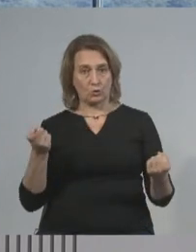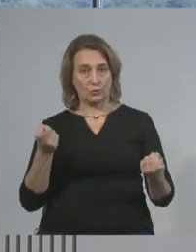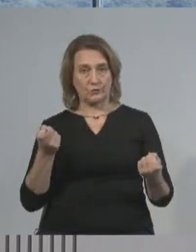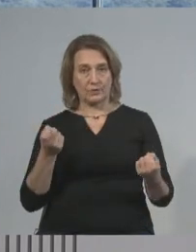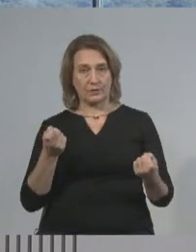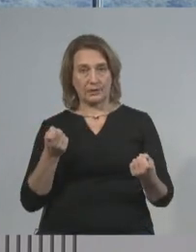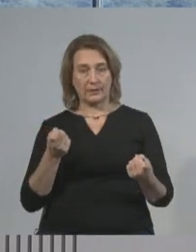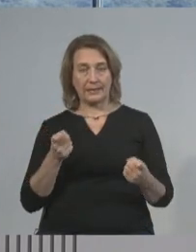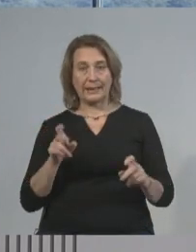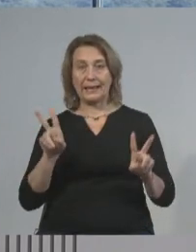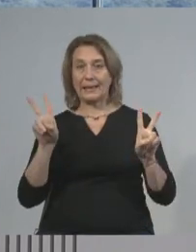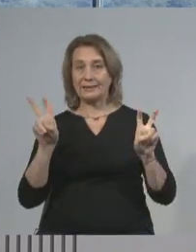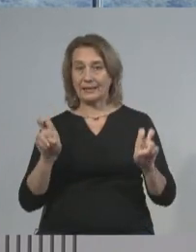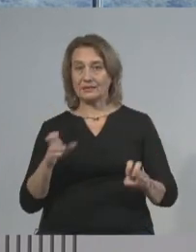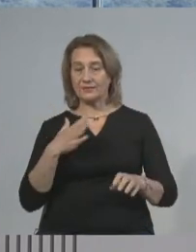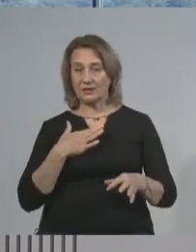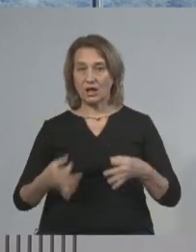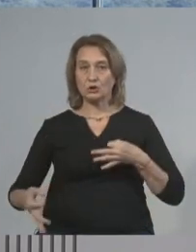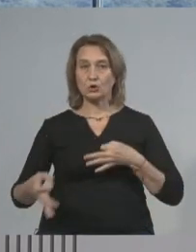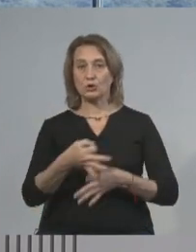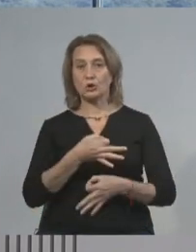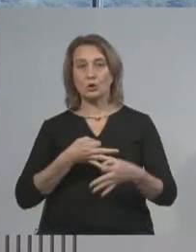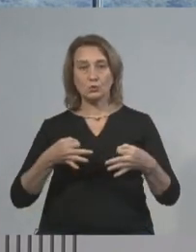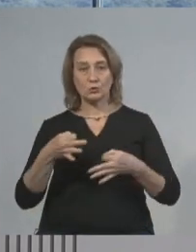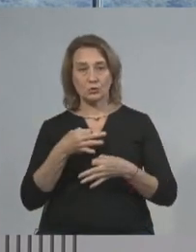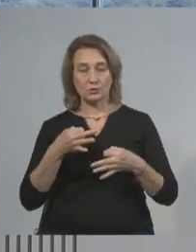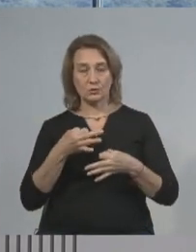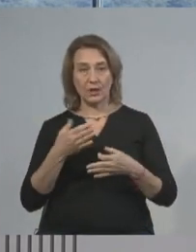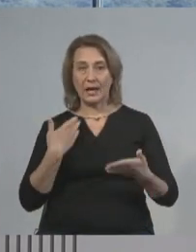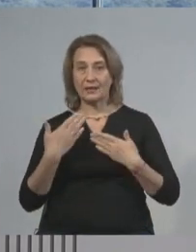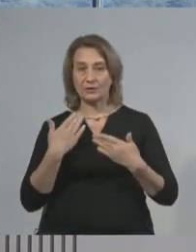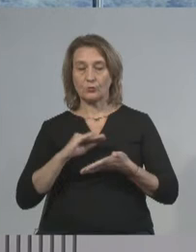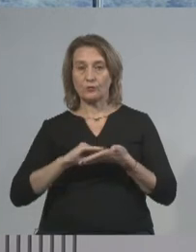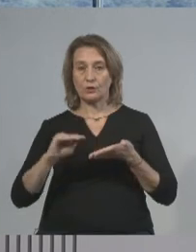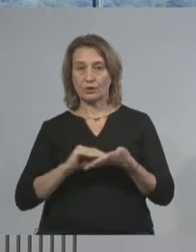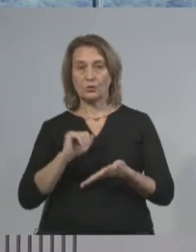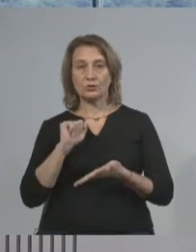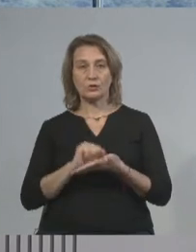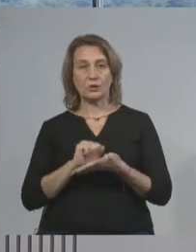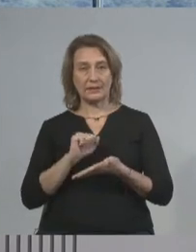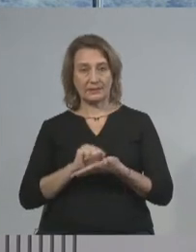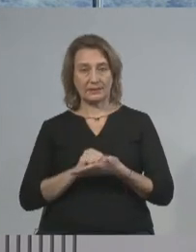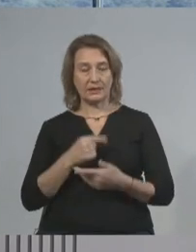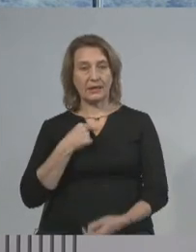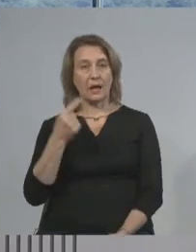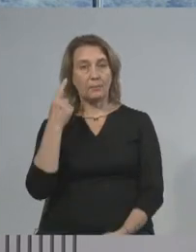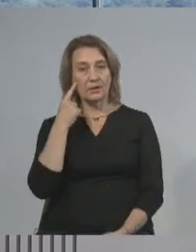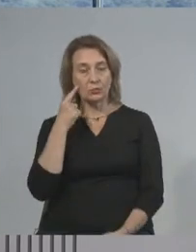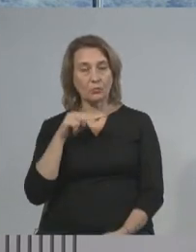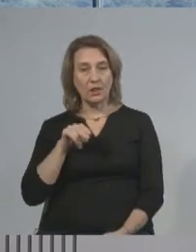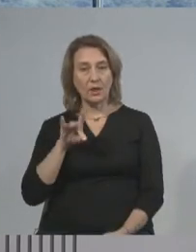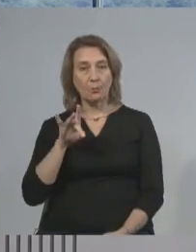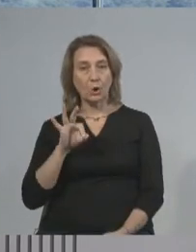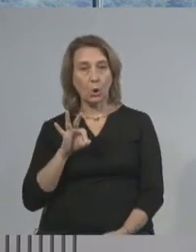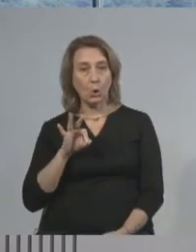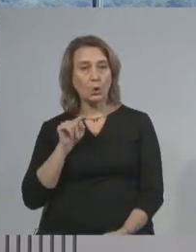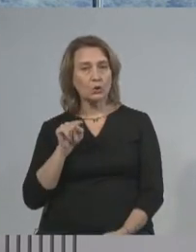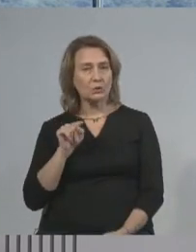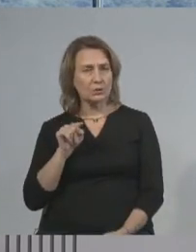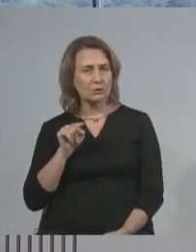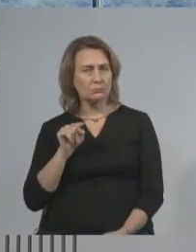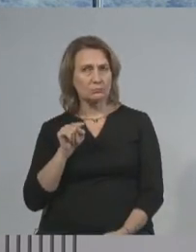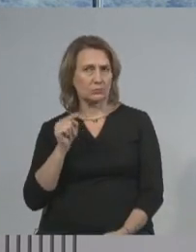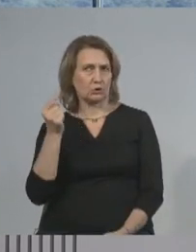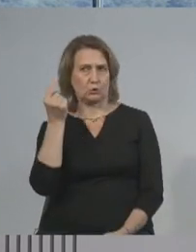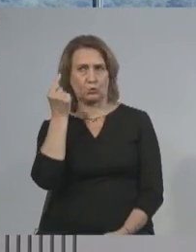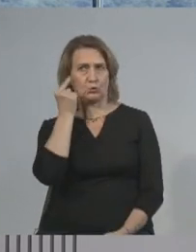okay when i announced to the name of our discussion the title of our discussion gender focused journalism i thought